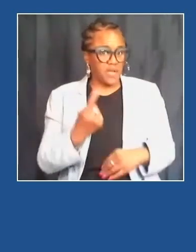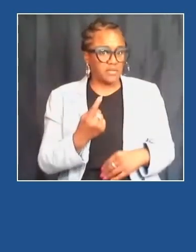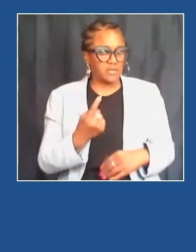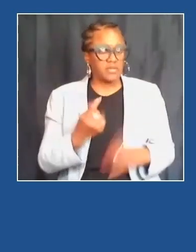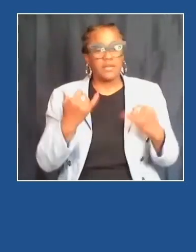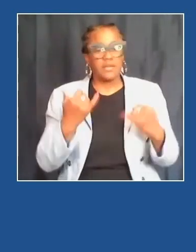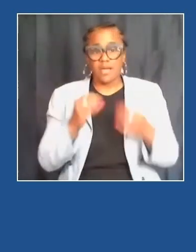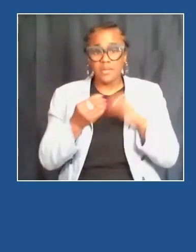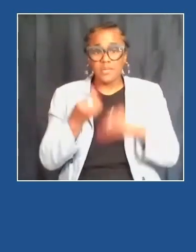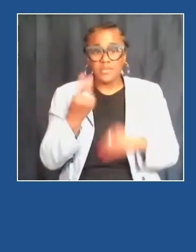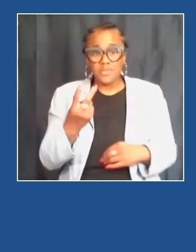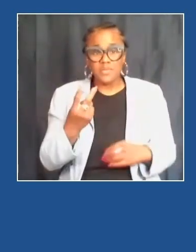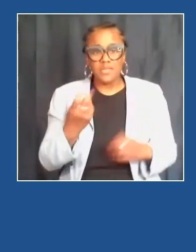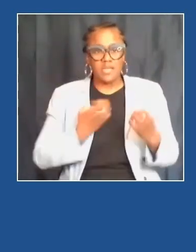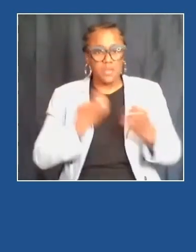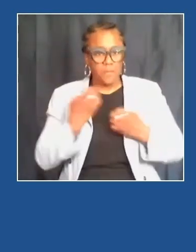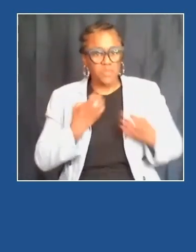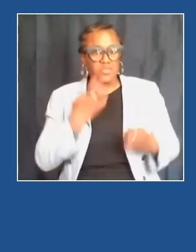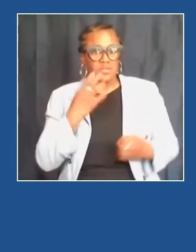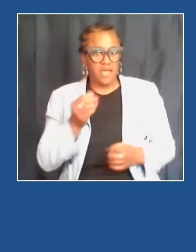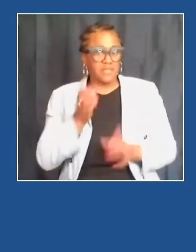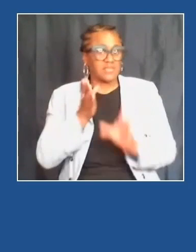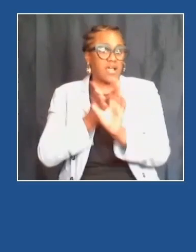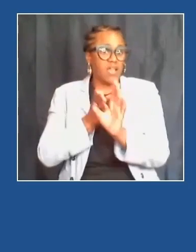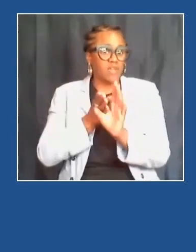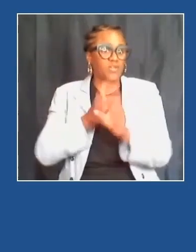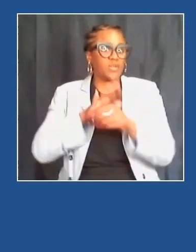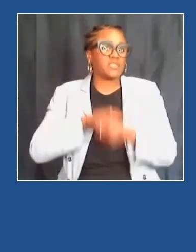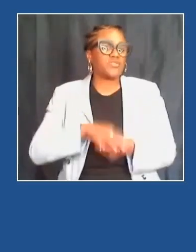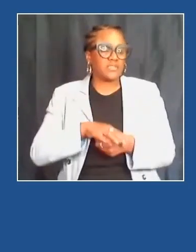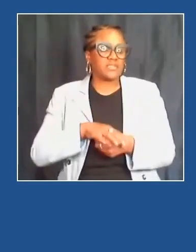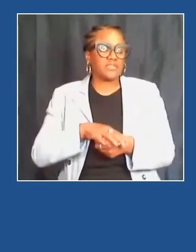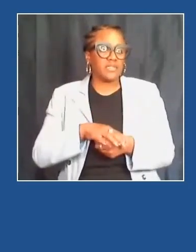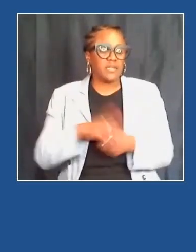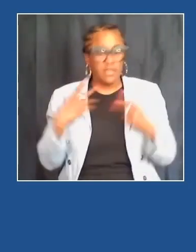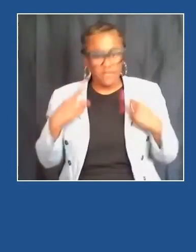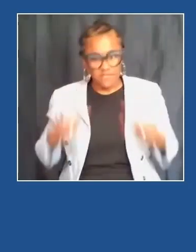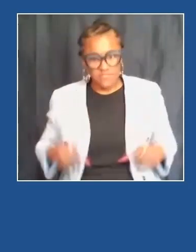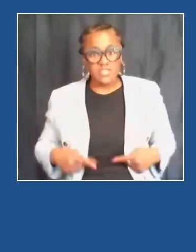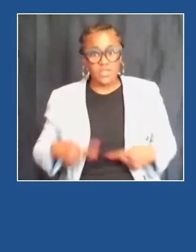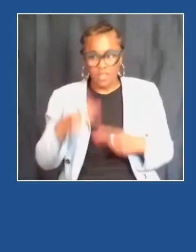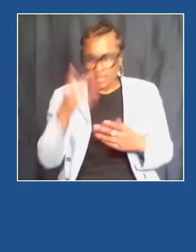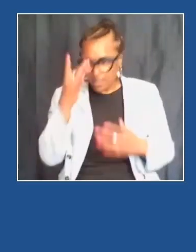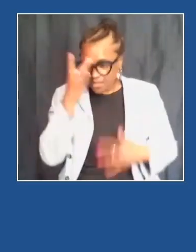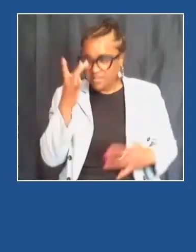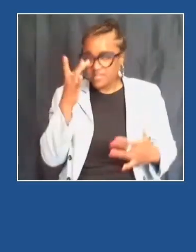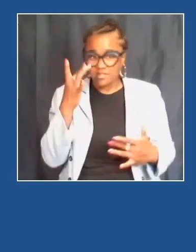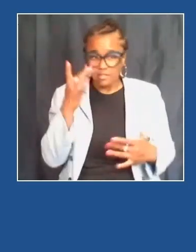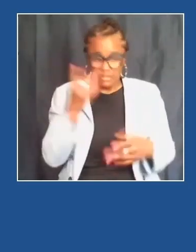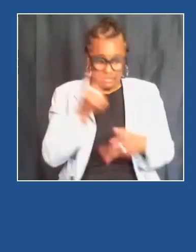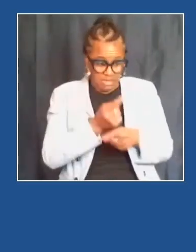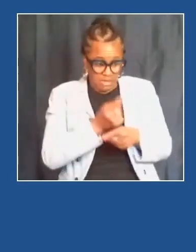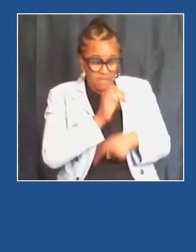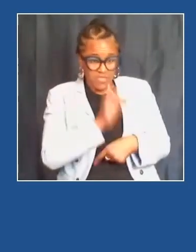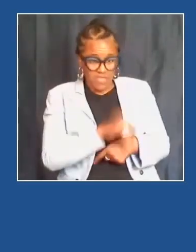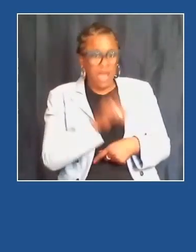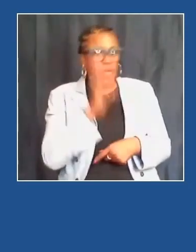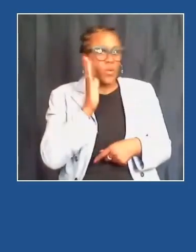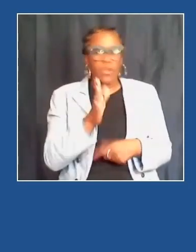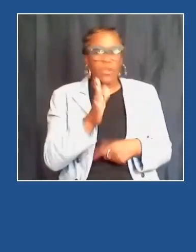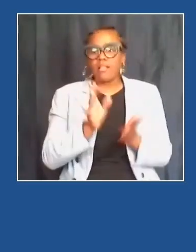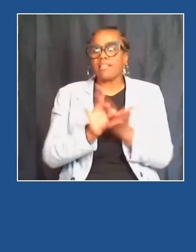2, emotional and psychological distress. Treating physical illness alleviates other kinds of stress. Eating